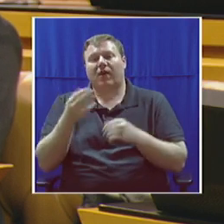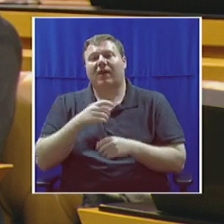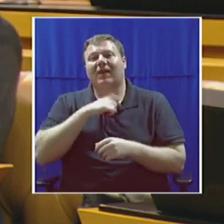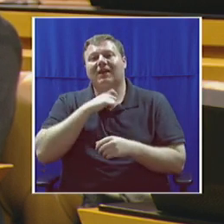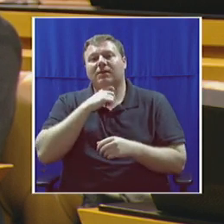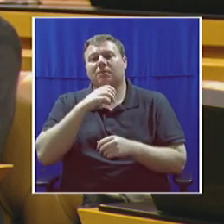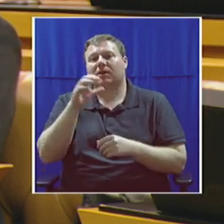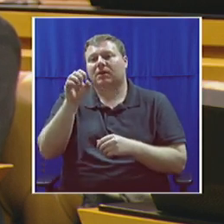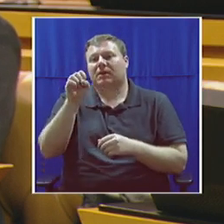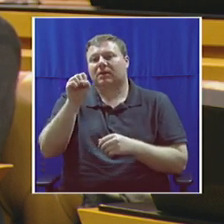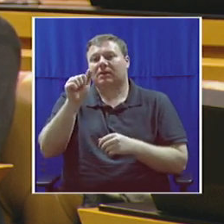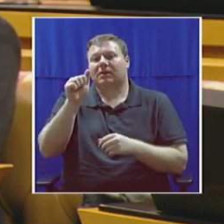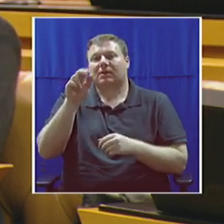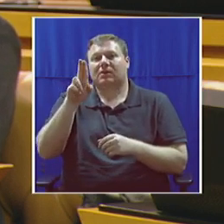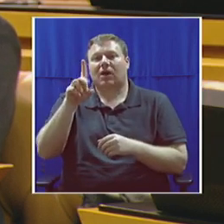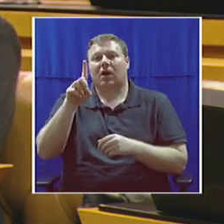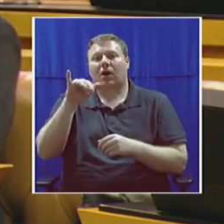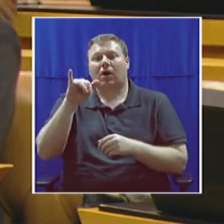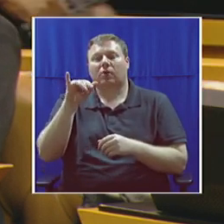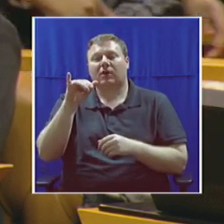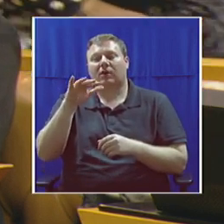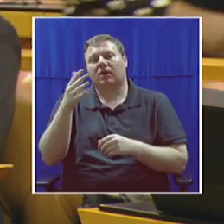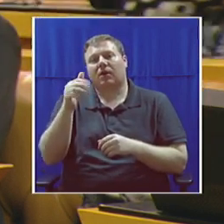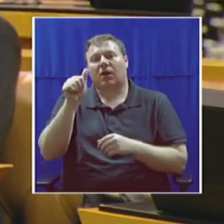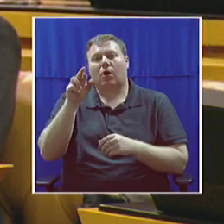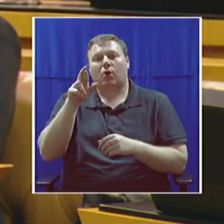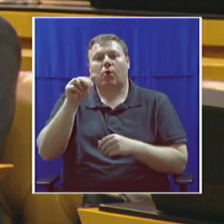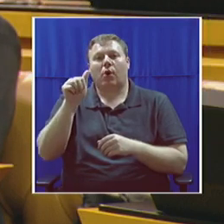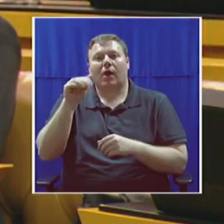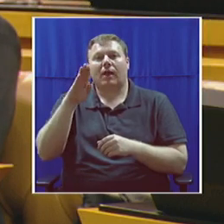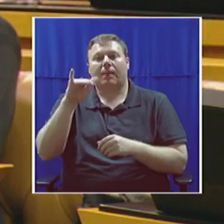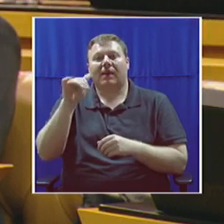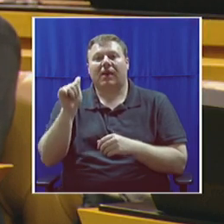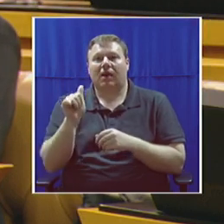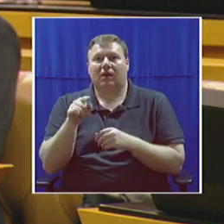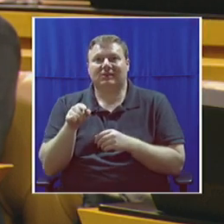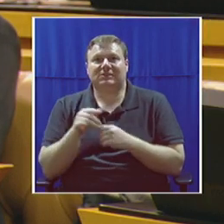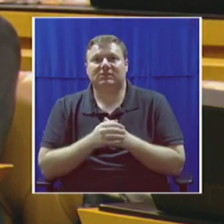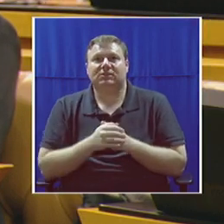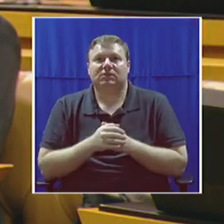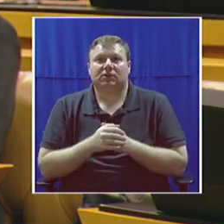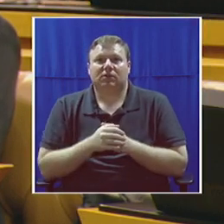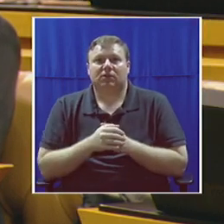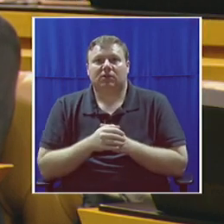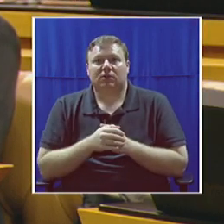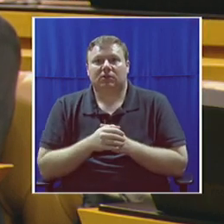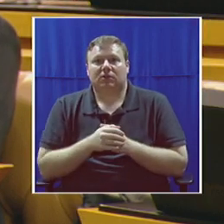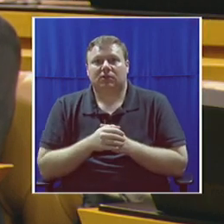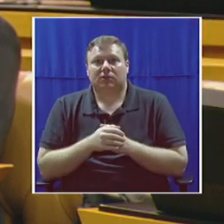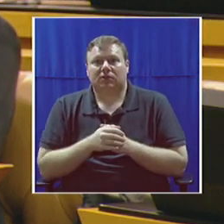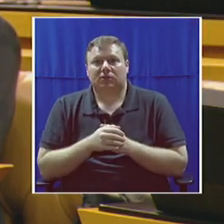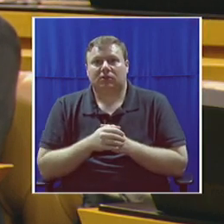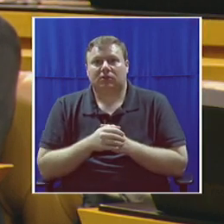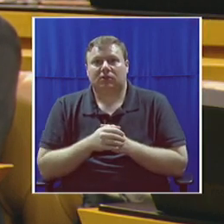output of crude oil in Saud Arab IIA as a result of the Dome strike also has no impact on the grates